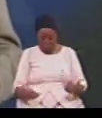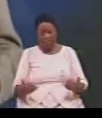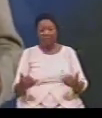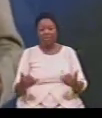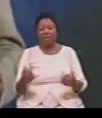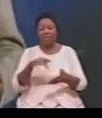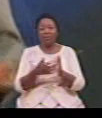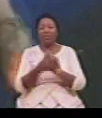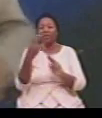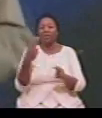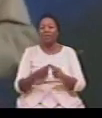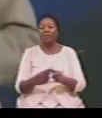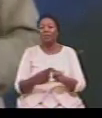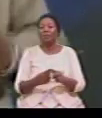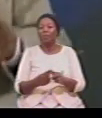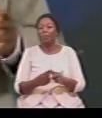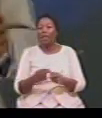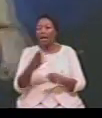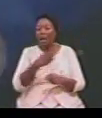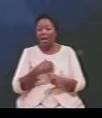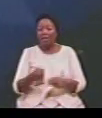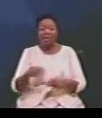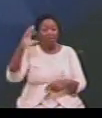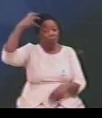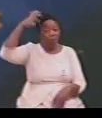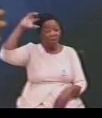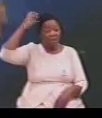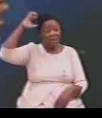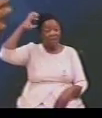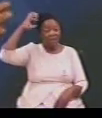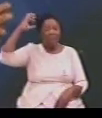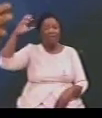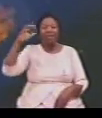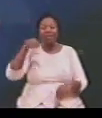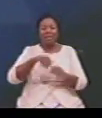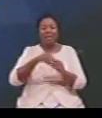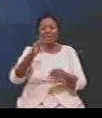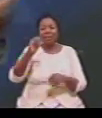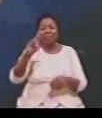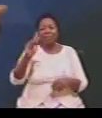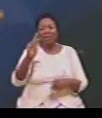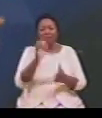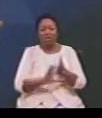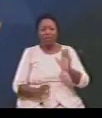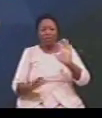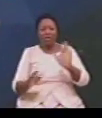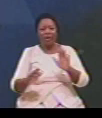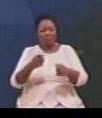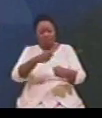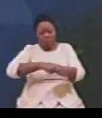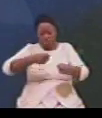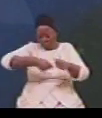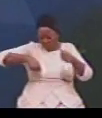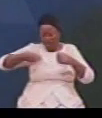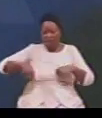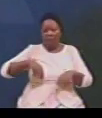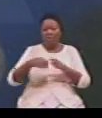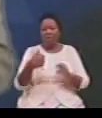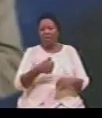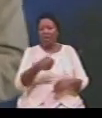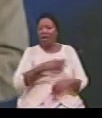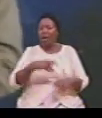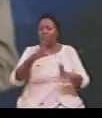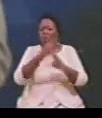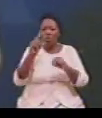present time. And the lunatic in Mark chapter 5, cutting himself, and